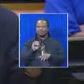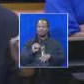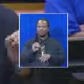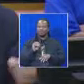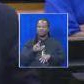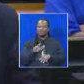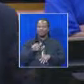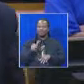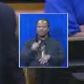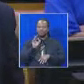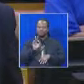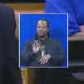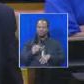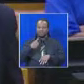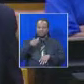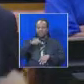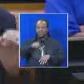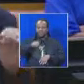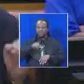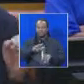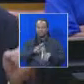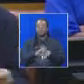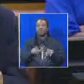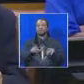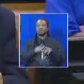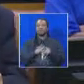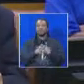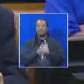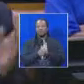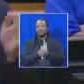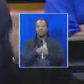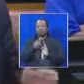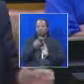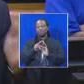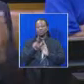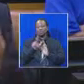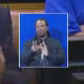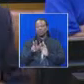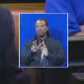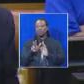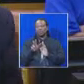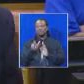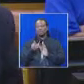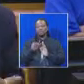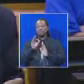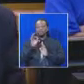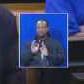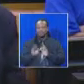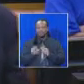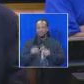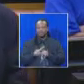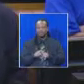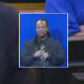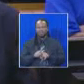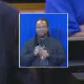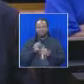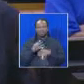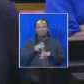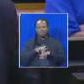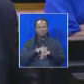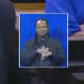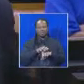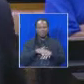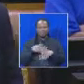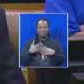Over the same period, maize prices only increased by 28 percent. A simple profit and loss shows why so many farmers go bankrupt